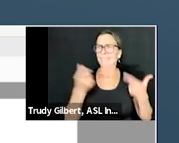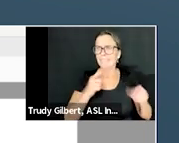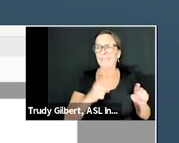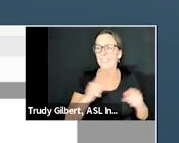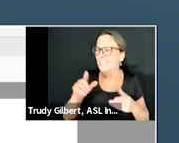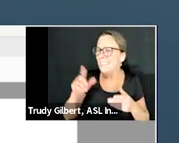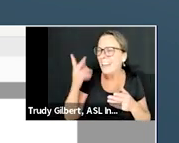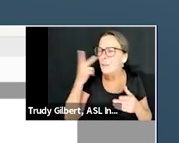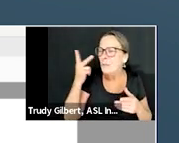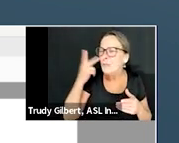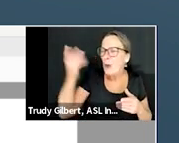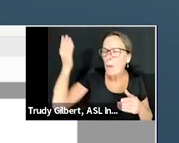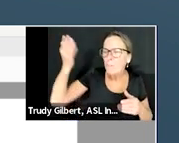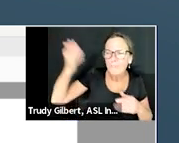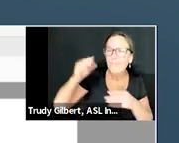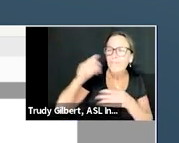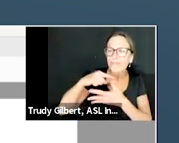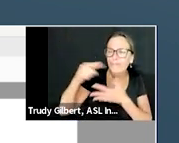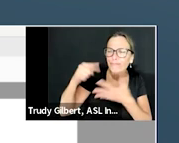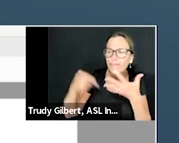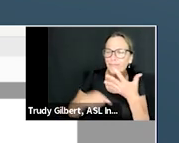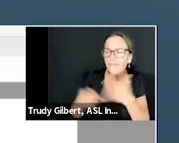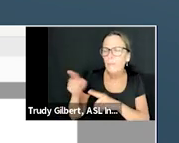things like that.